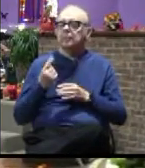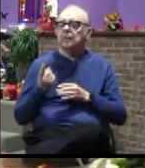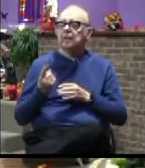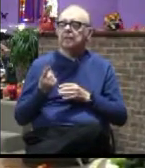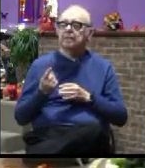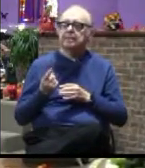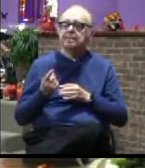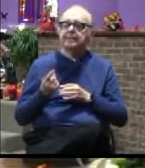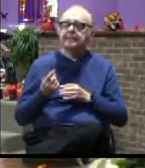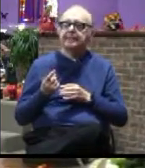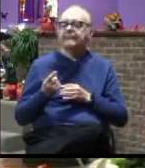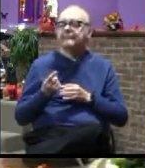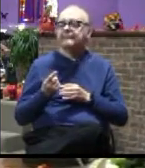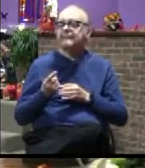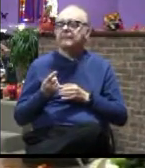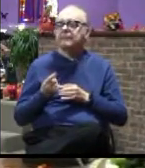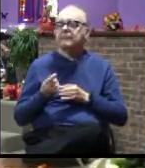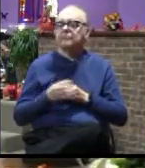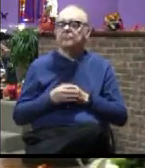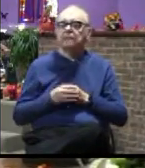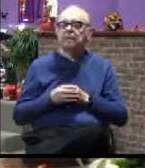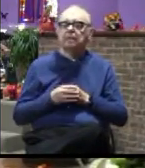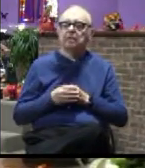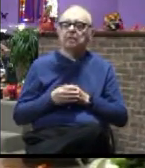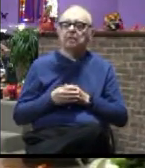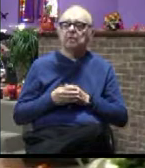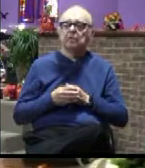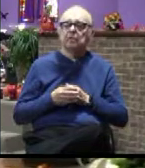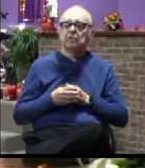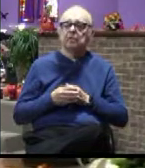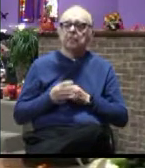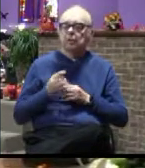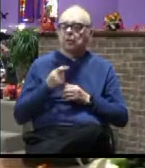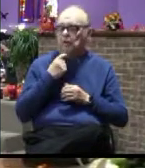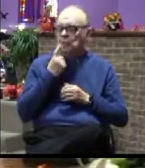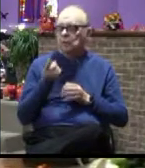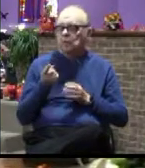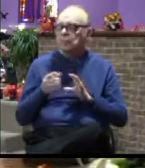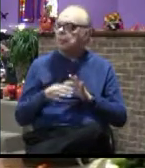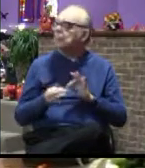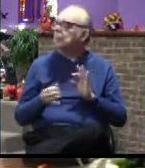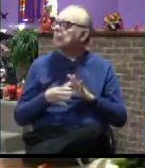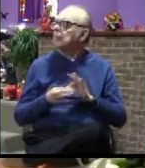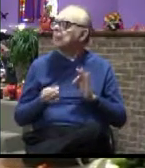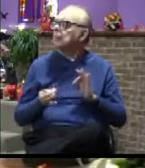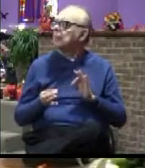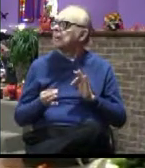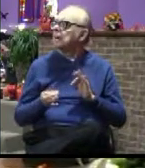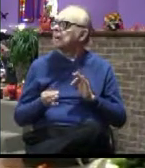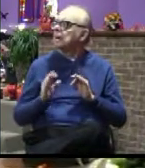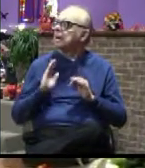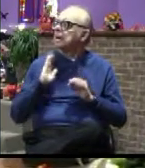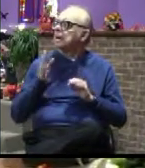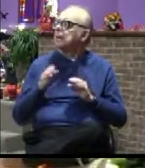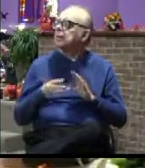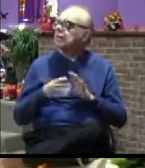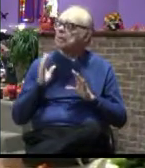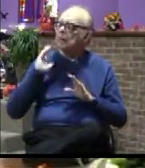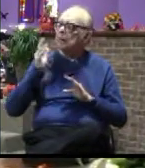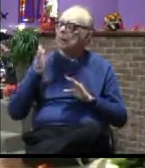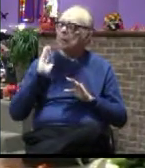who told a story in his testimony